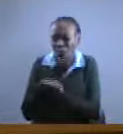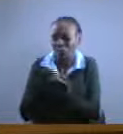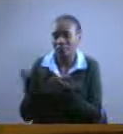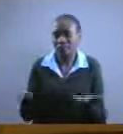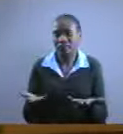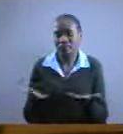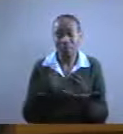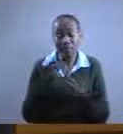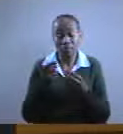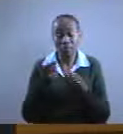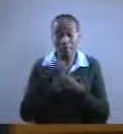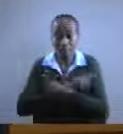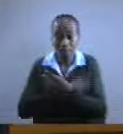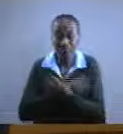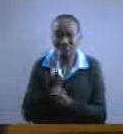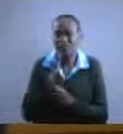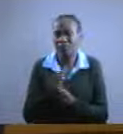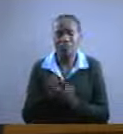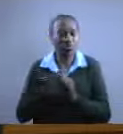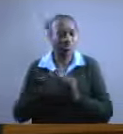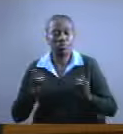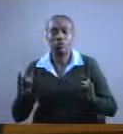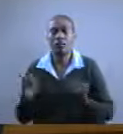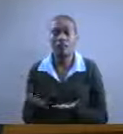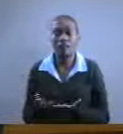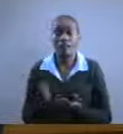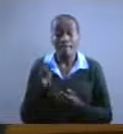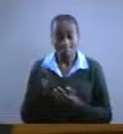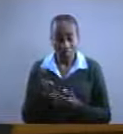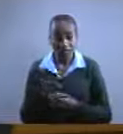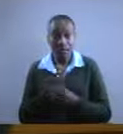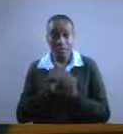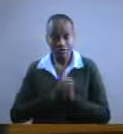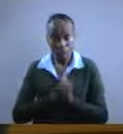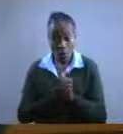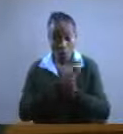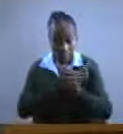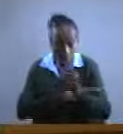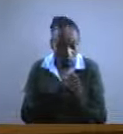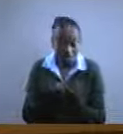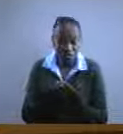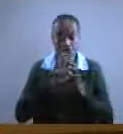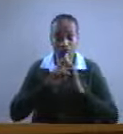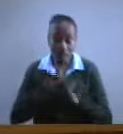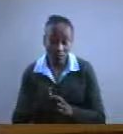severe. And importantly, it doesn't balance these powers with increased accountability.